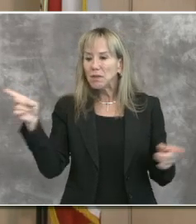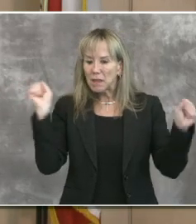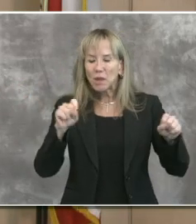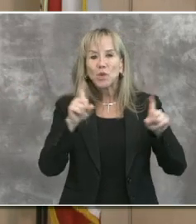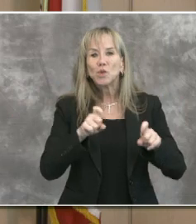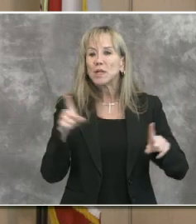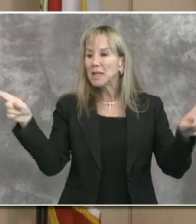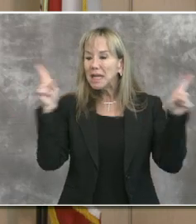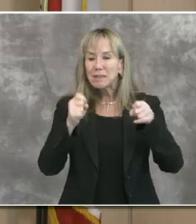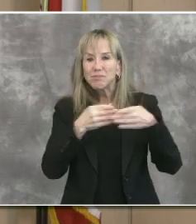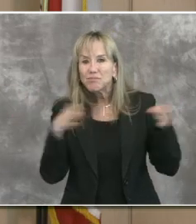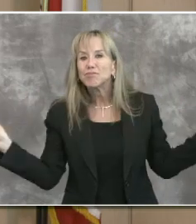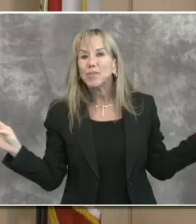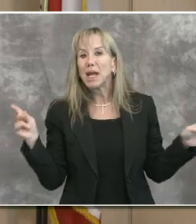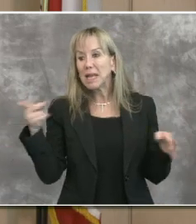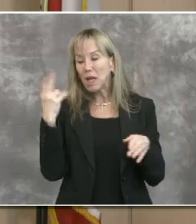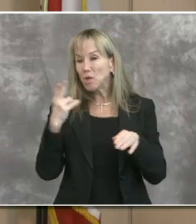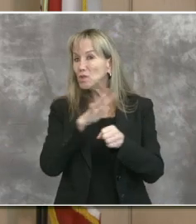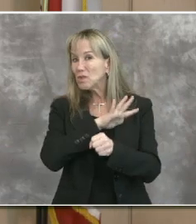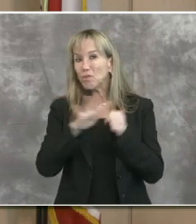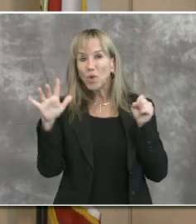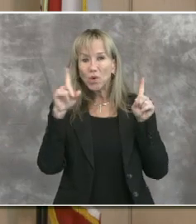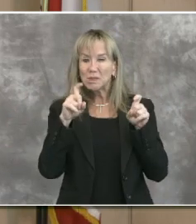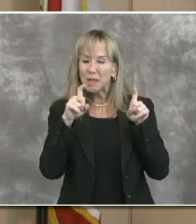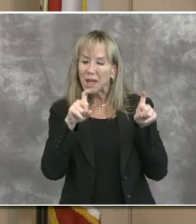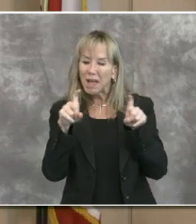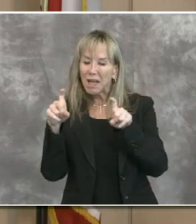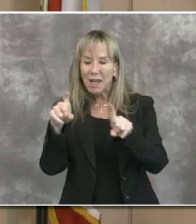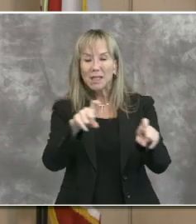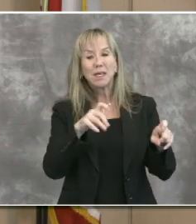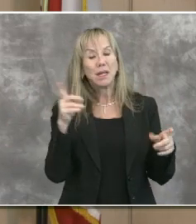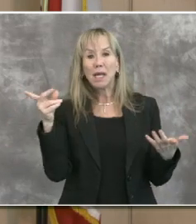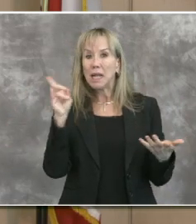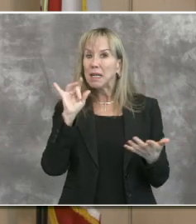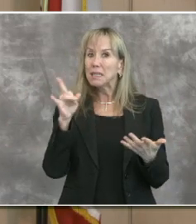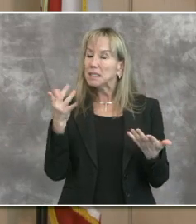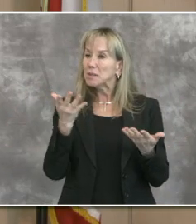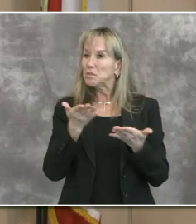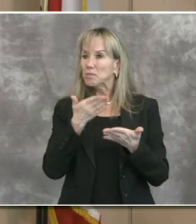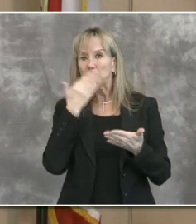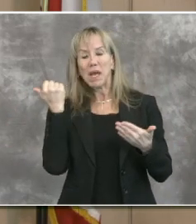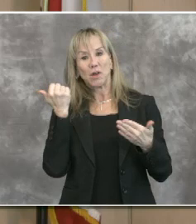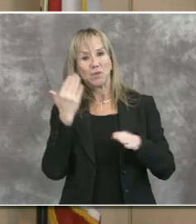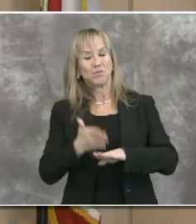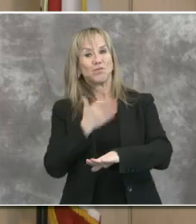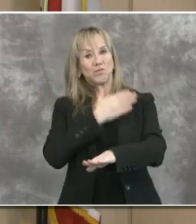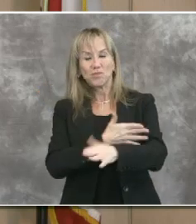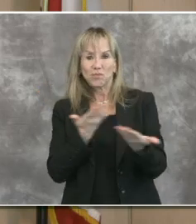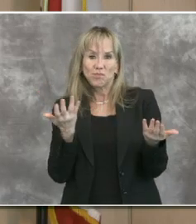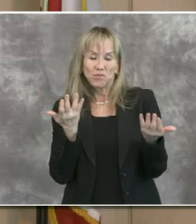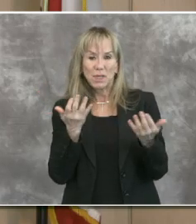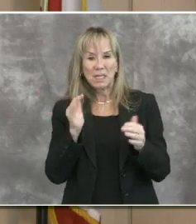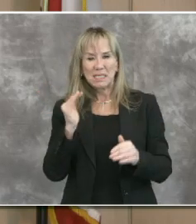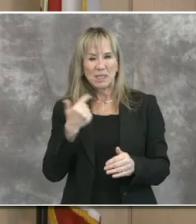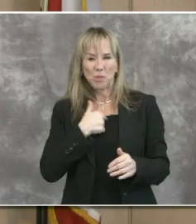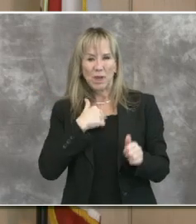they used their full testing capacity, and they were able to come out sooner, and it seems like we're just not meeting that